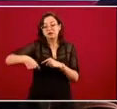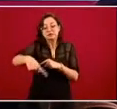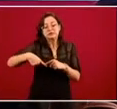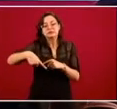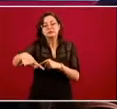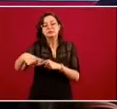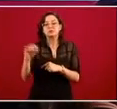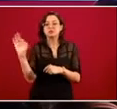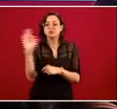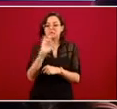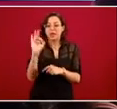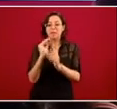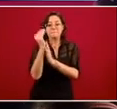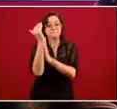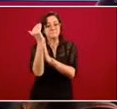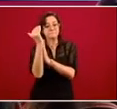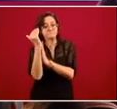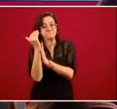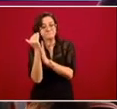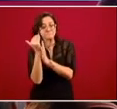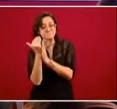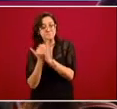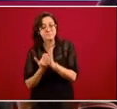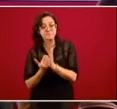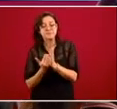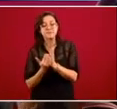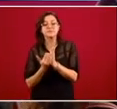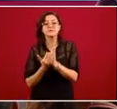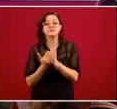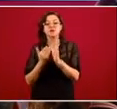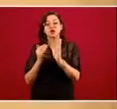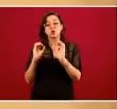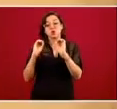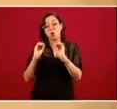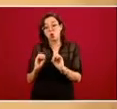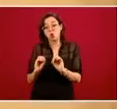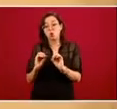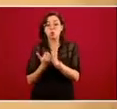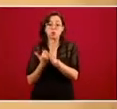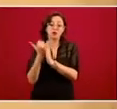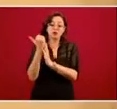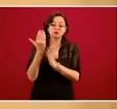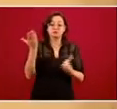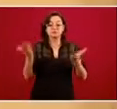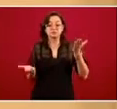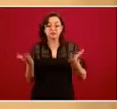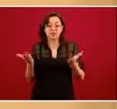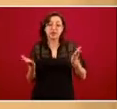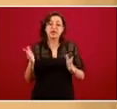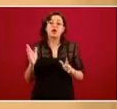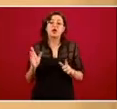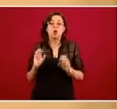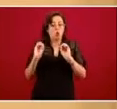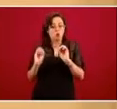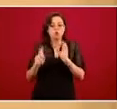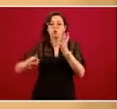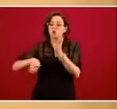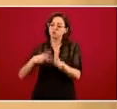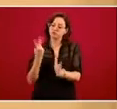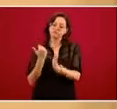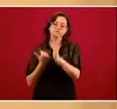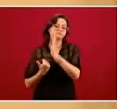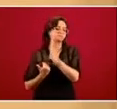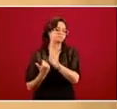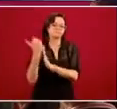the past 3 days, but we still need waiting for the data to stabilize. So we need